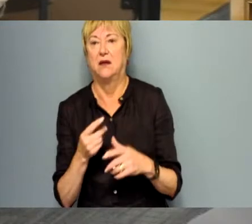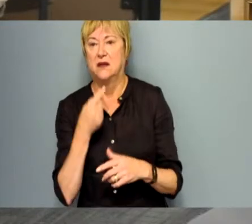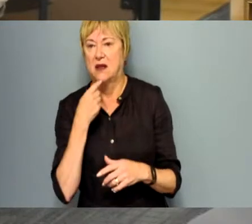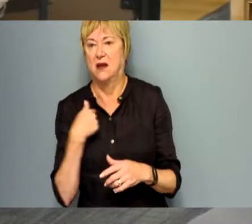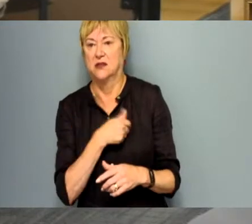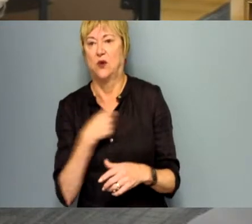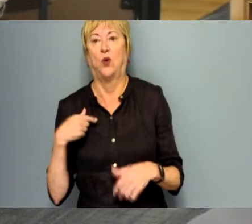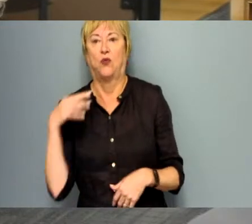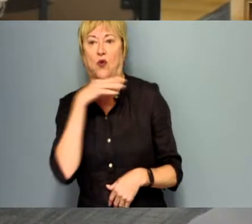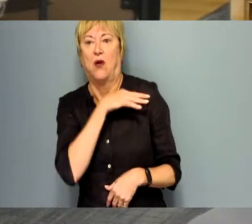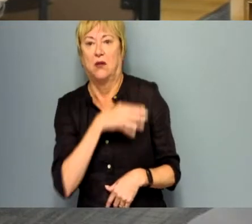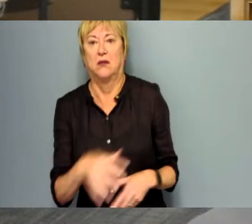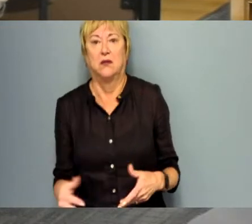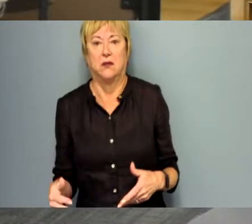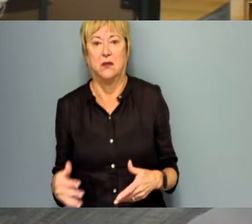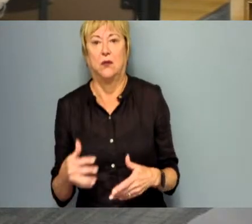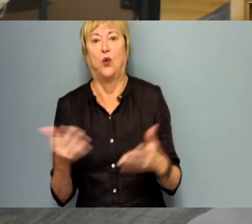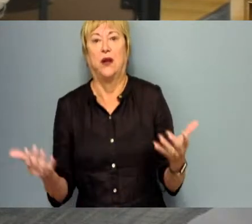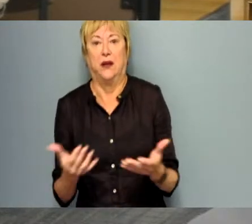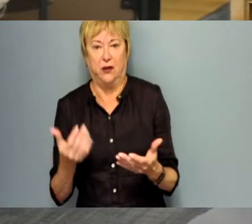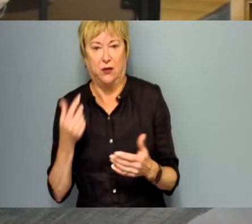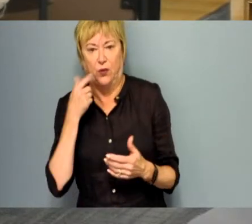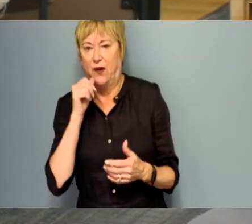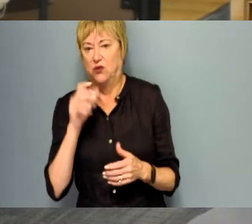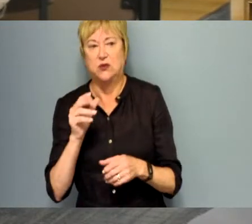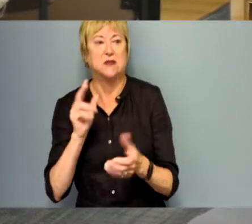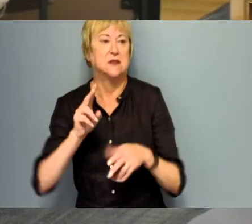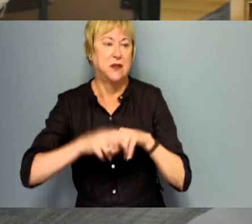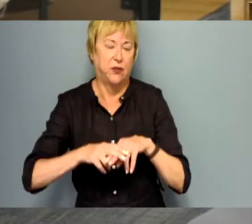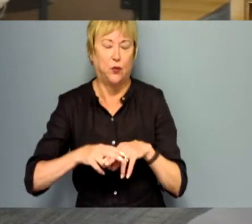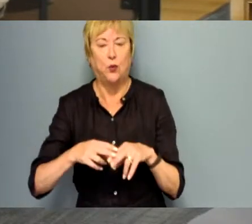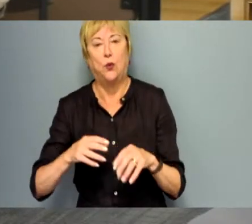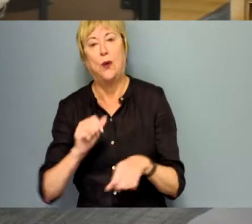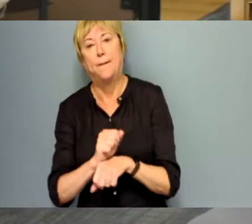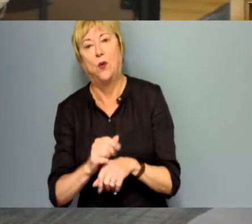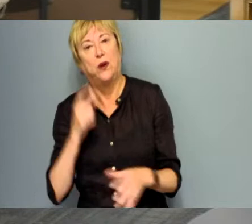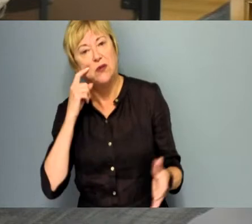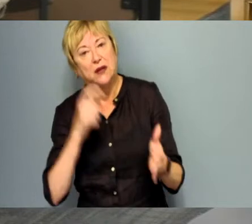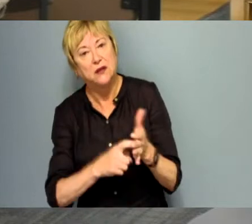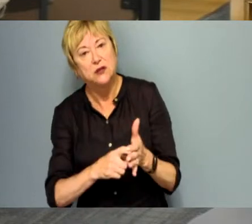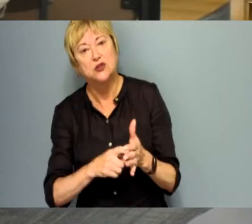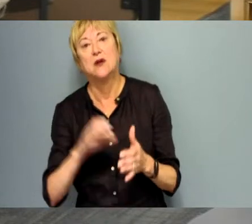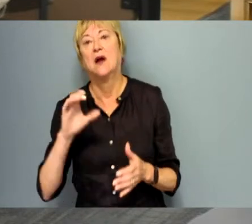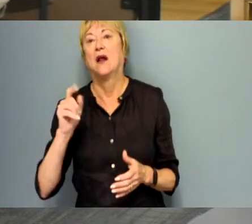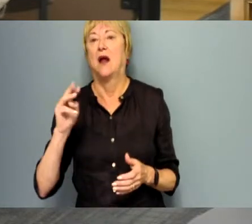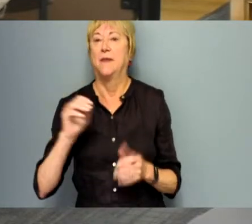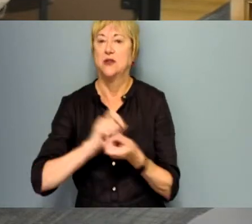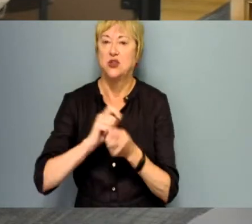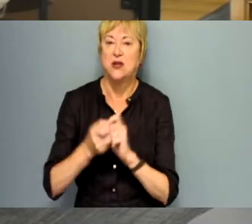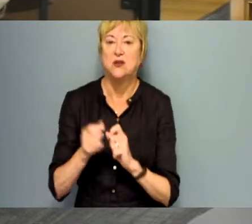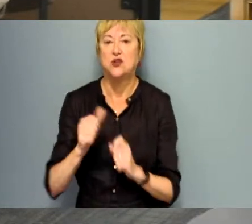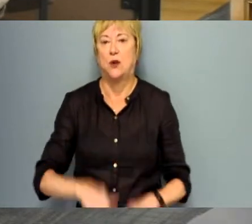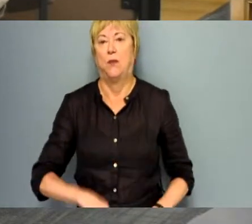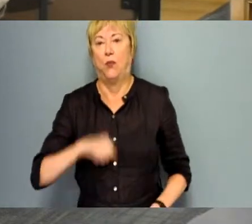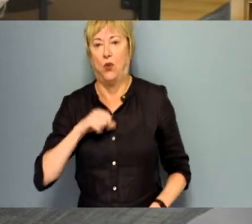our dime. We do not need to sit through employee recognition, climate change, pride talks, and other sorts of nonsense. Thank